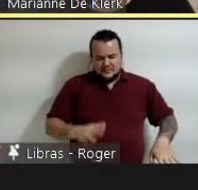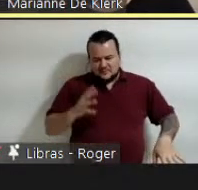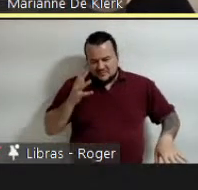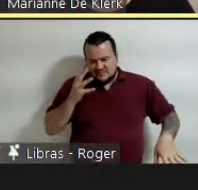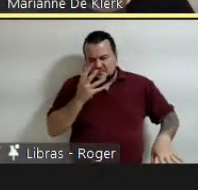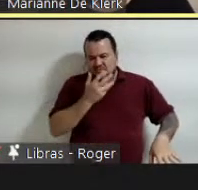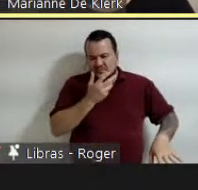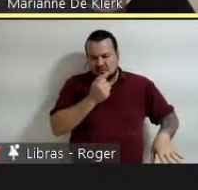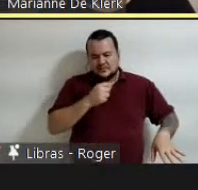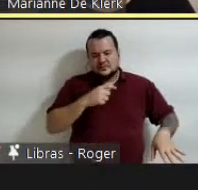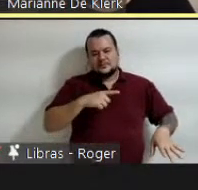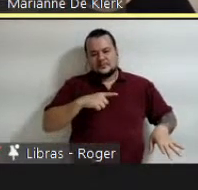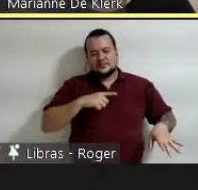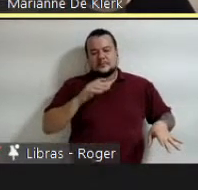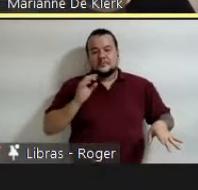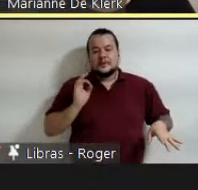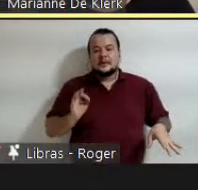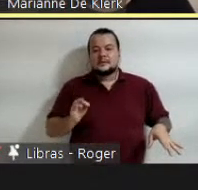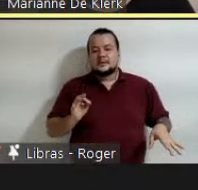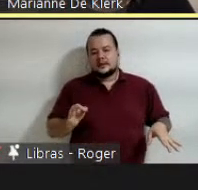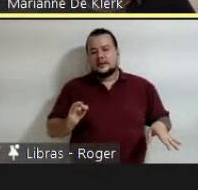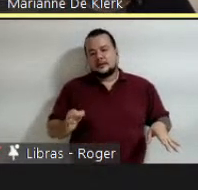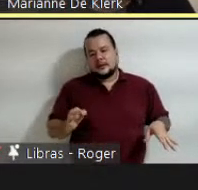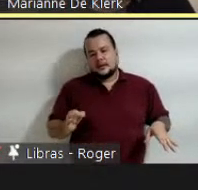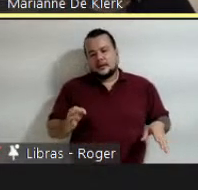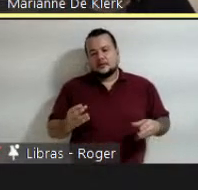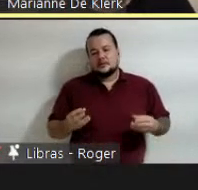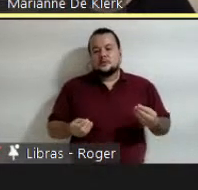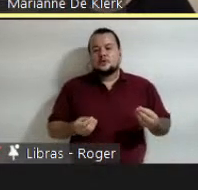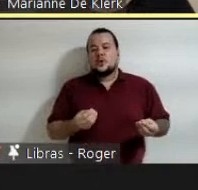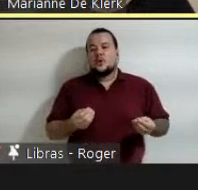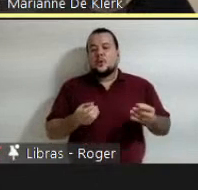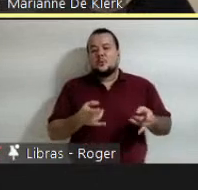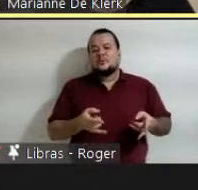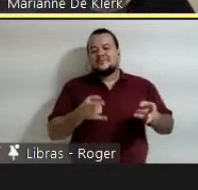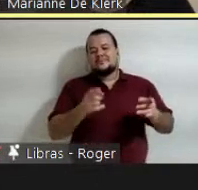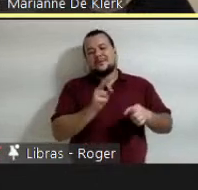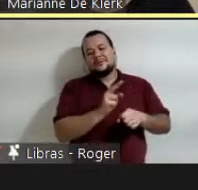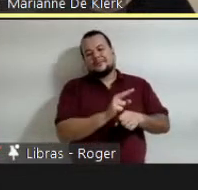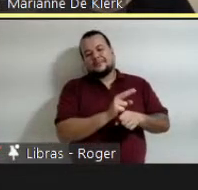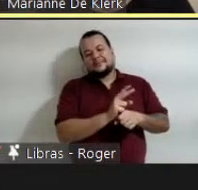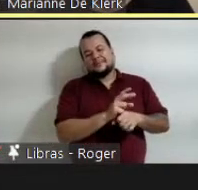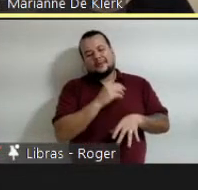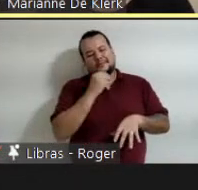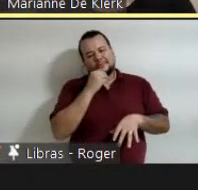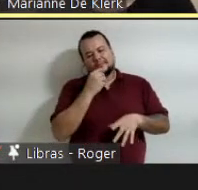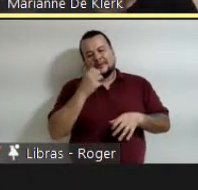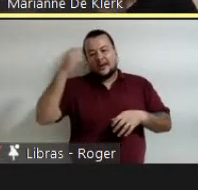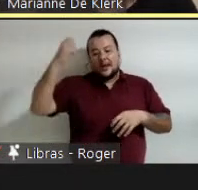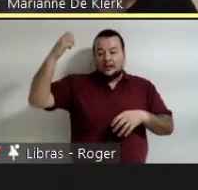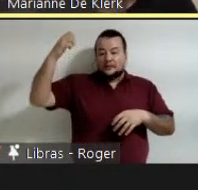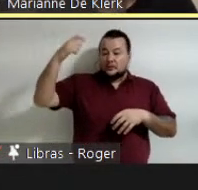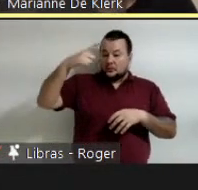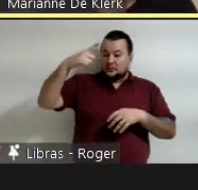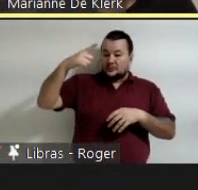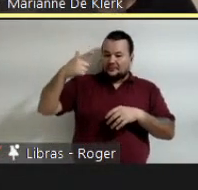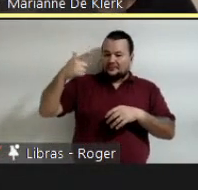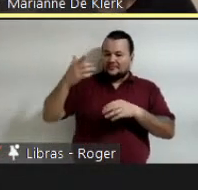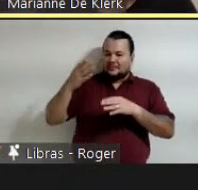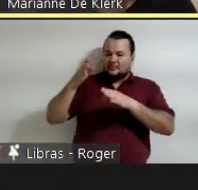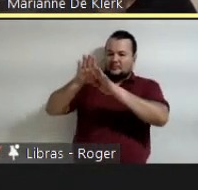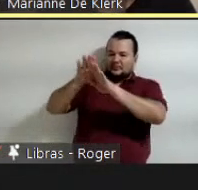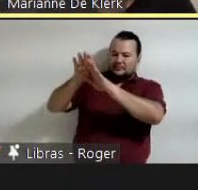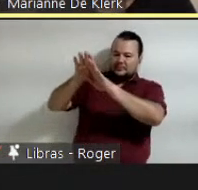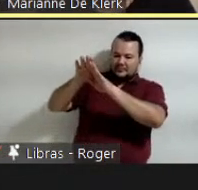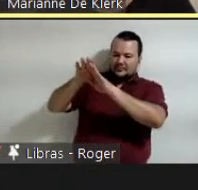are treated. The roof lights above closed off and very terrible lights, and you can see that terrible yellow